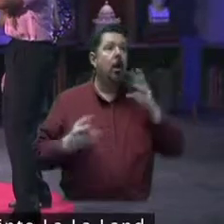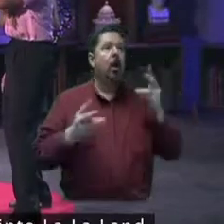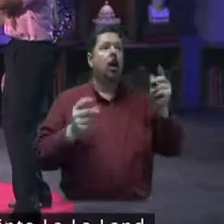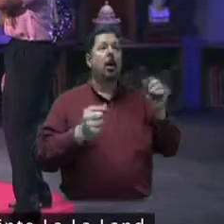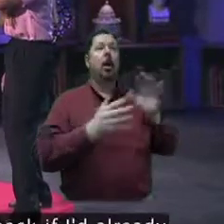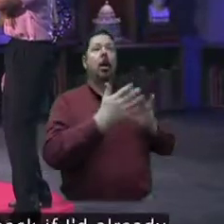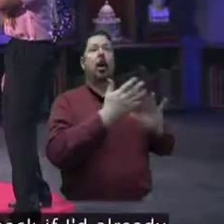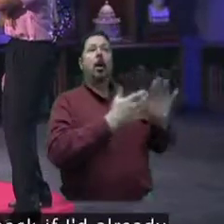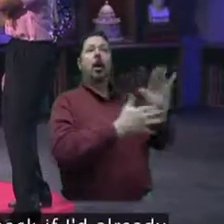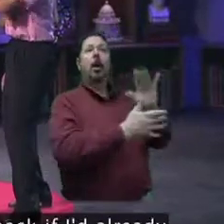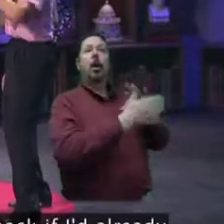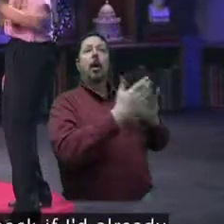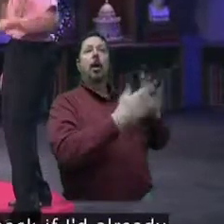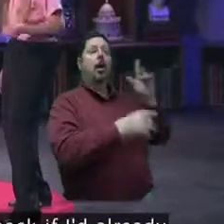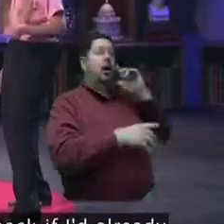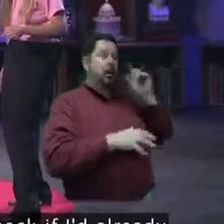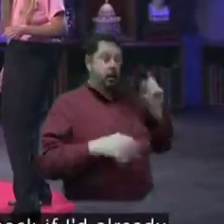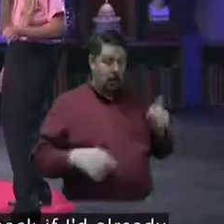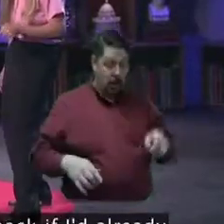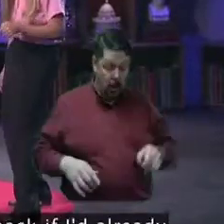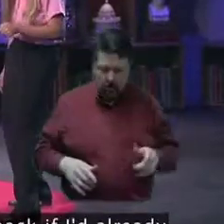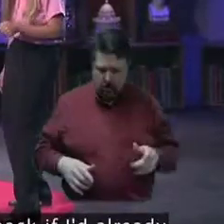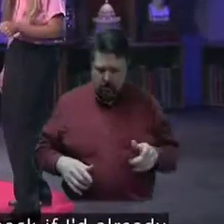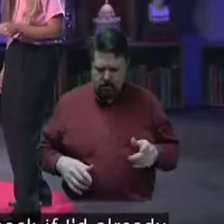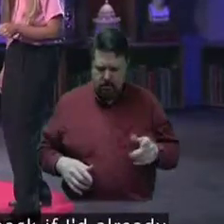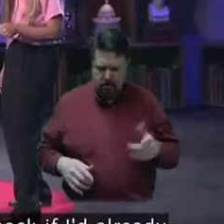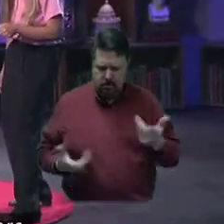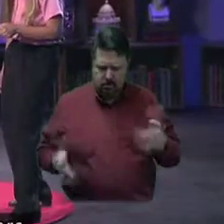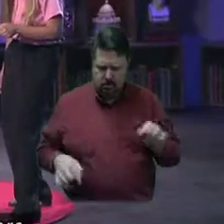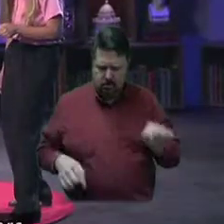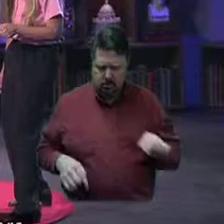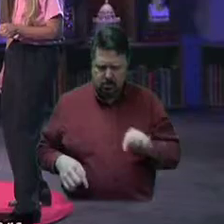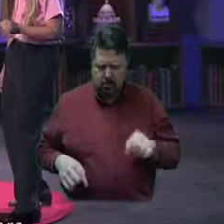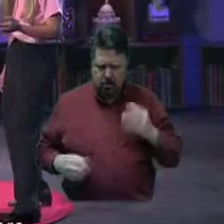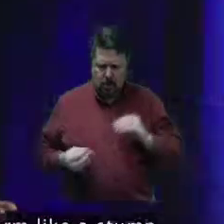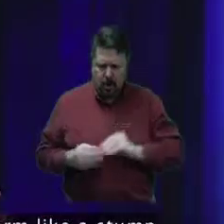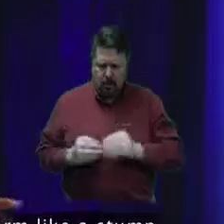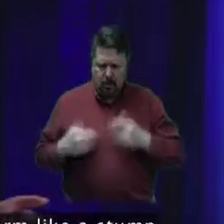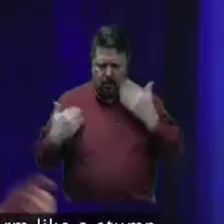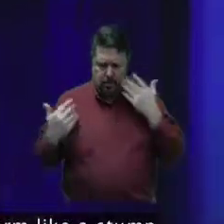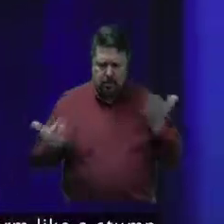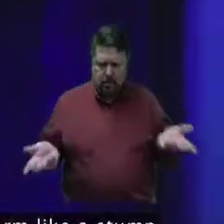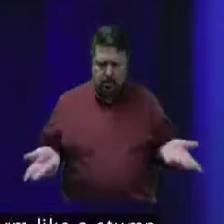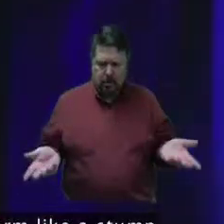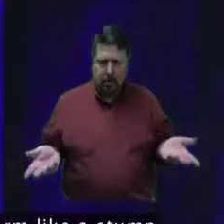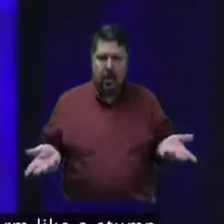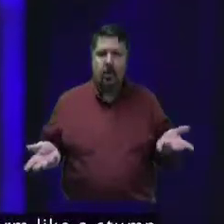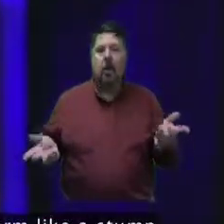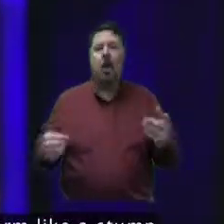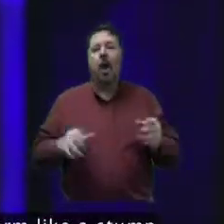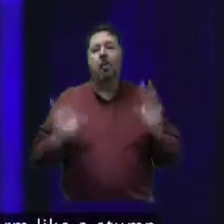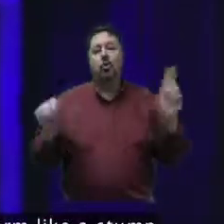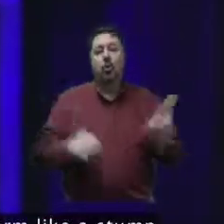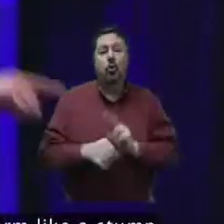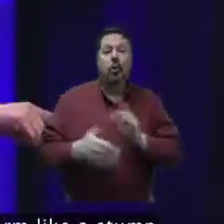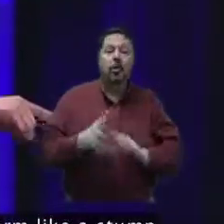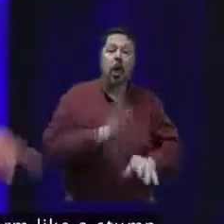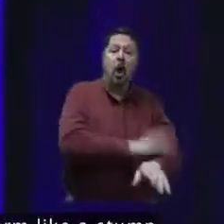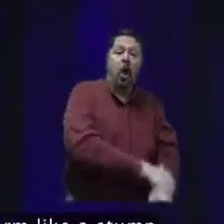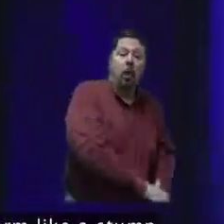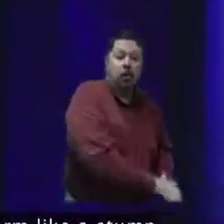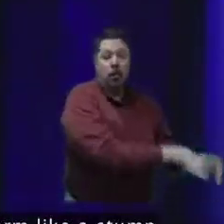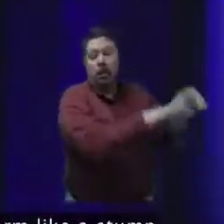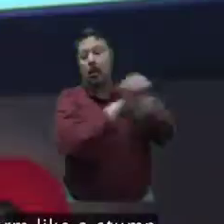la land and not remember if when I come back if I'd already dialed those numbers. So I had to wield my paralyzed arm